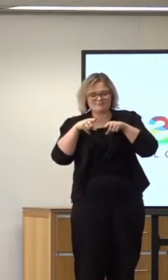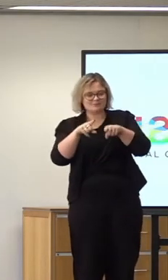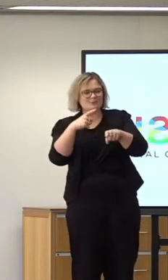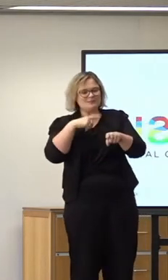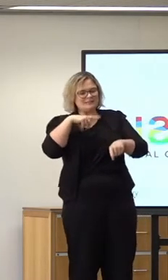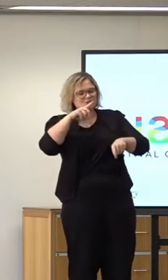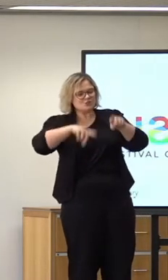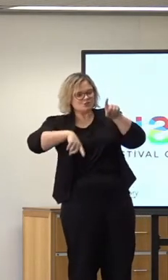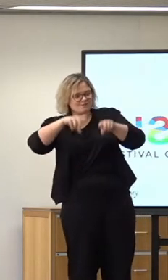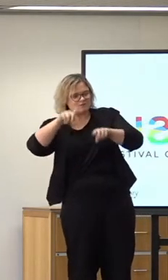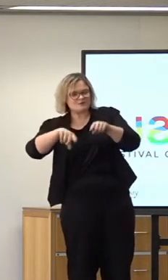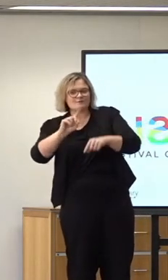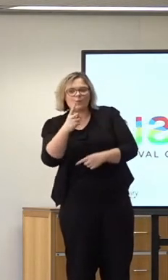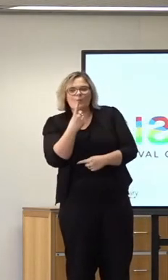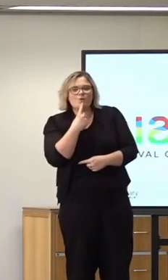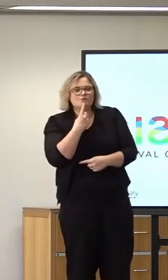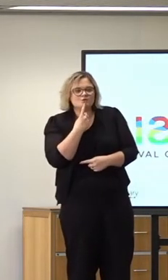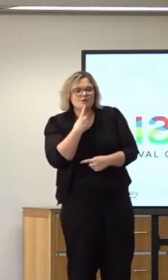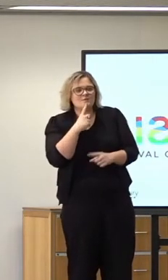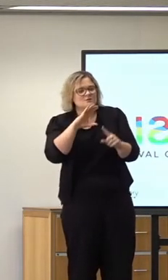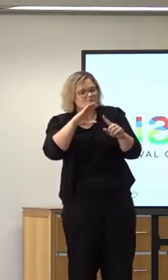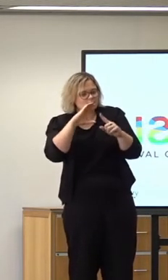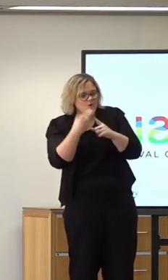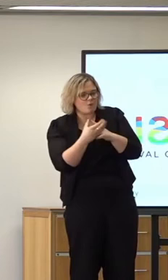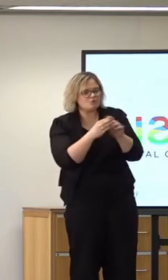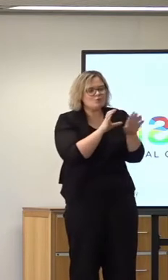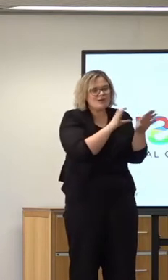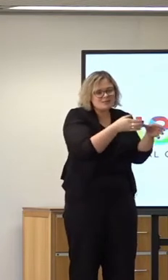diversify the kinds of cultural institutions and